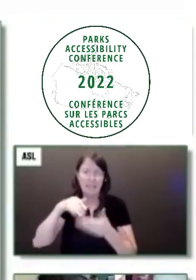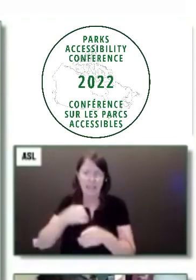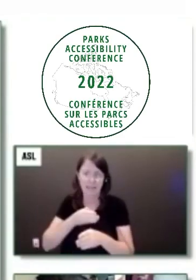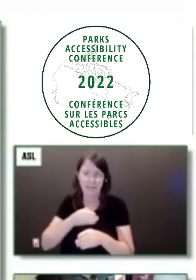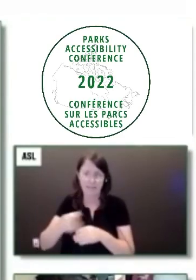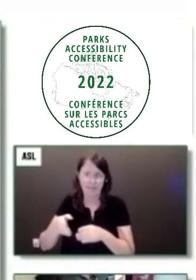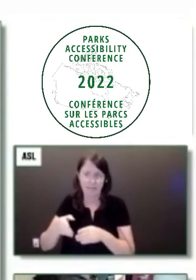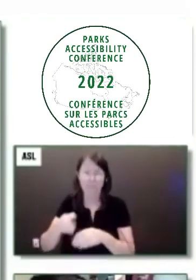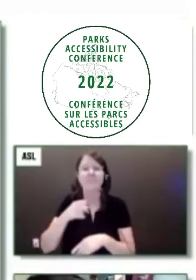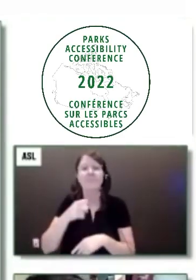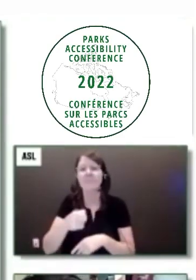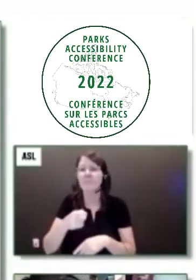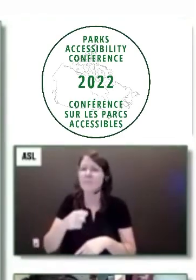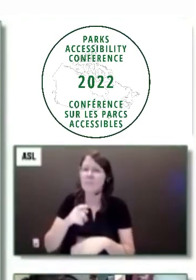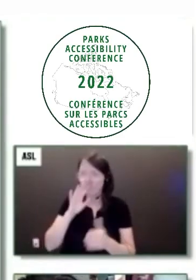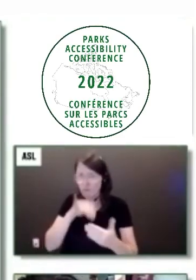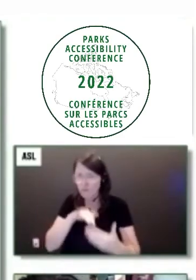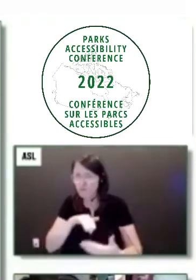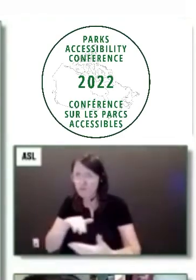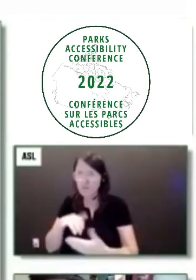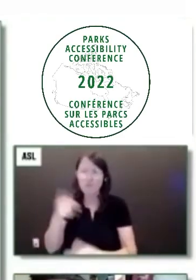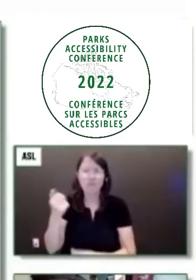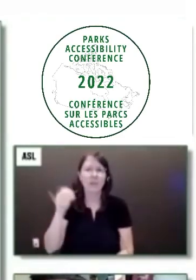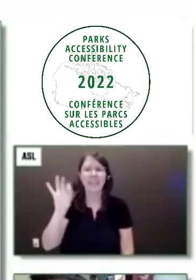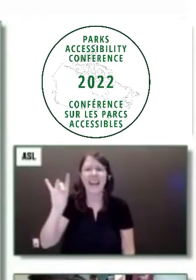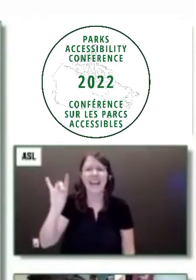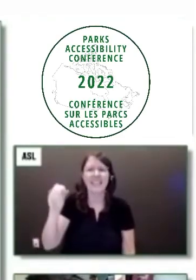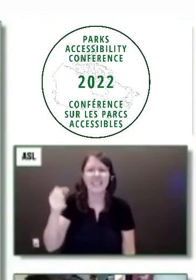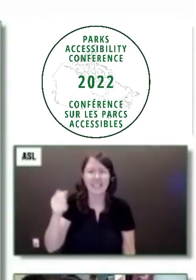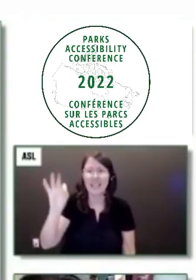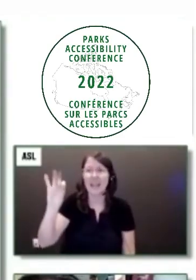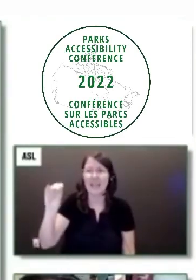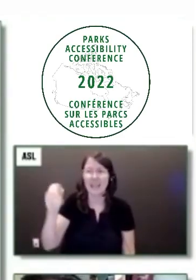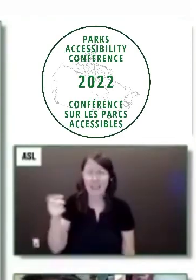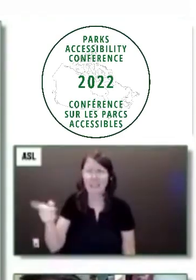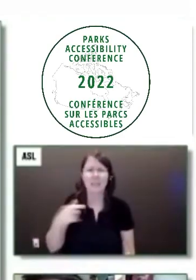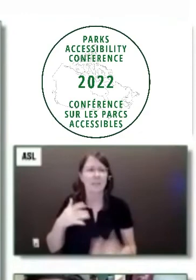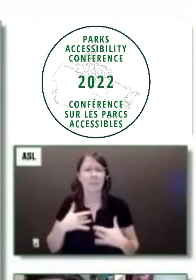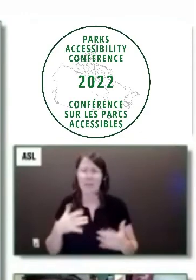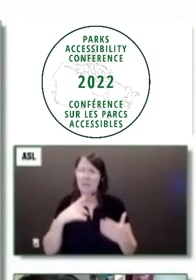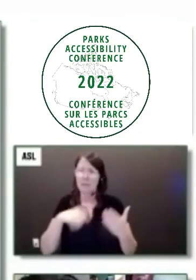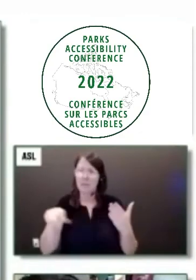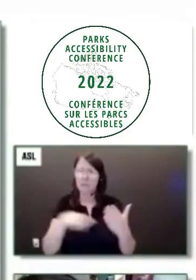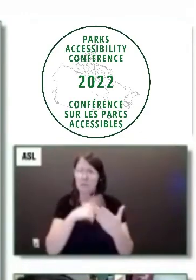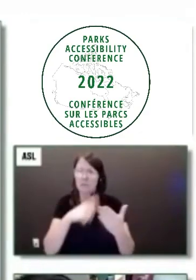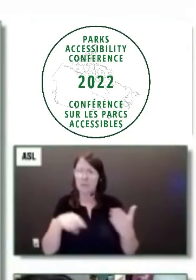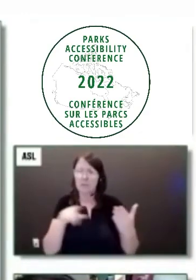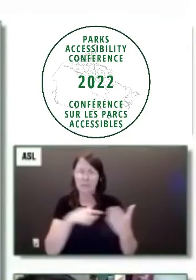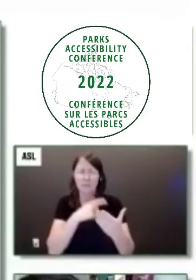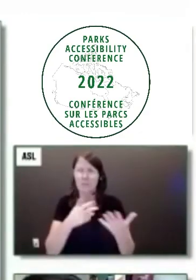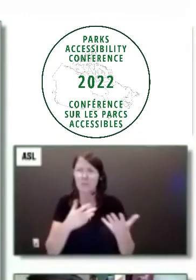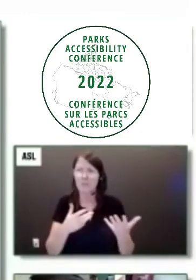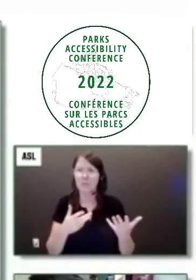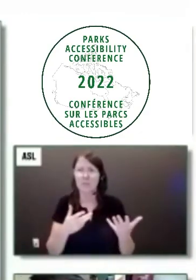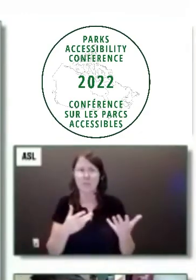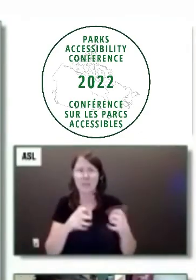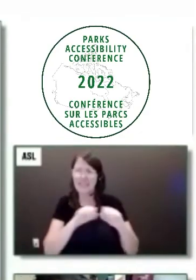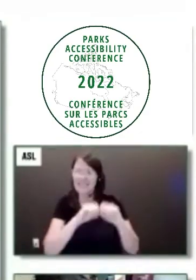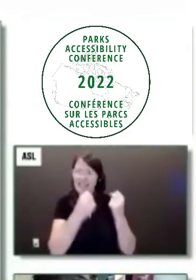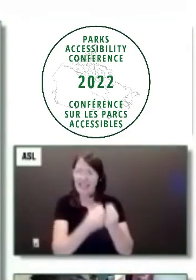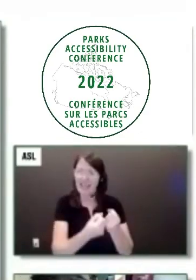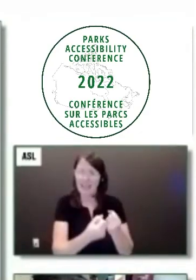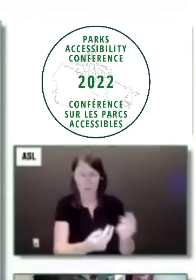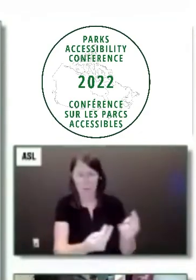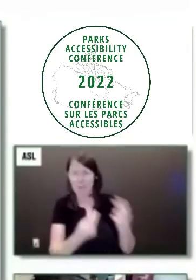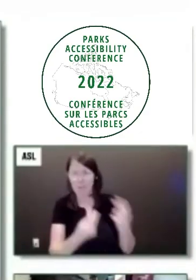1980s and 1990s, Oliver was highly critical of what he saw as an inaccurate and disempowering societal view and